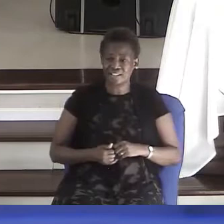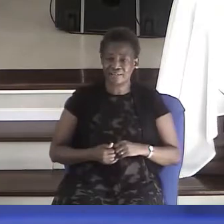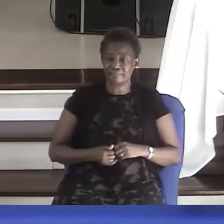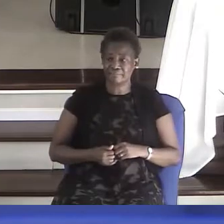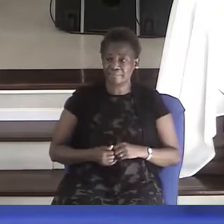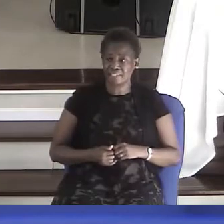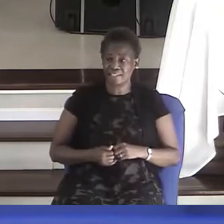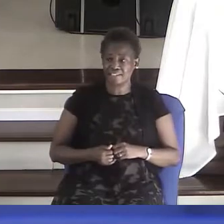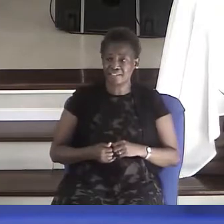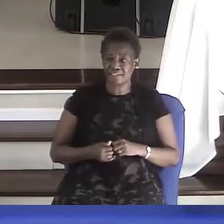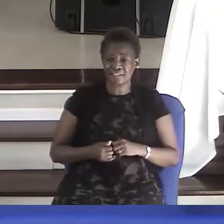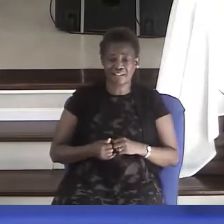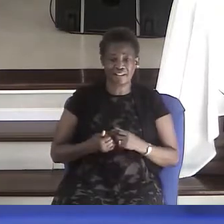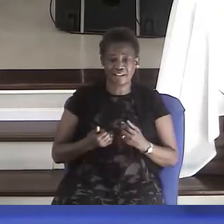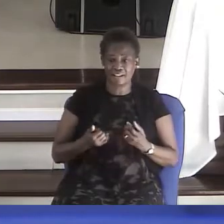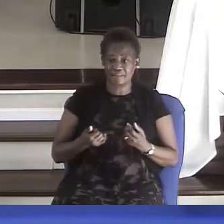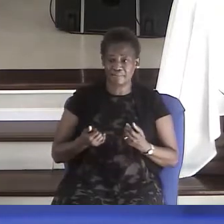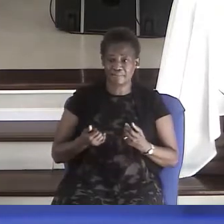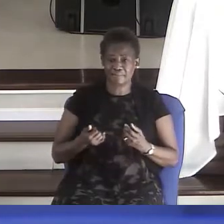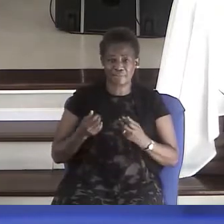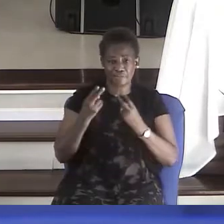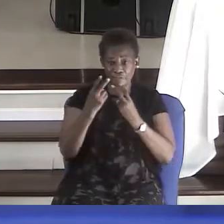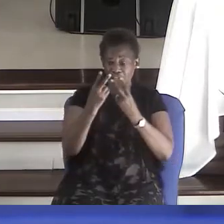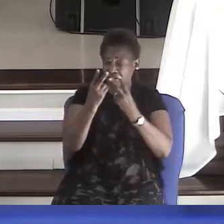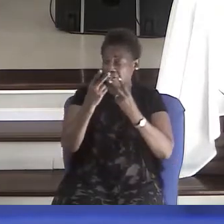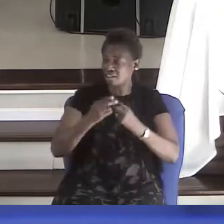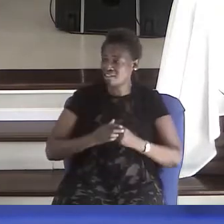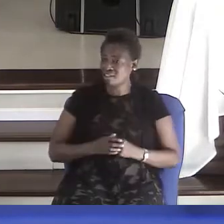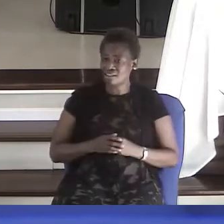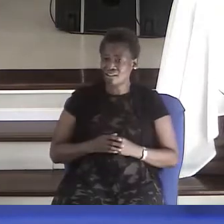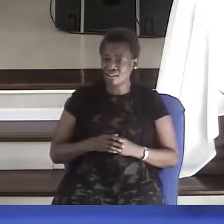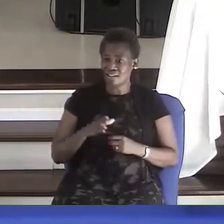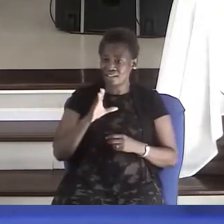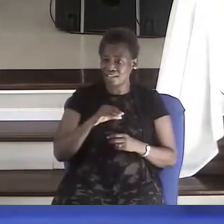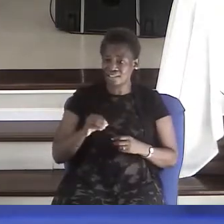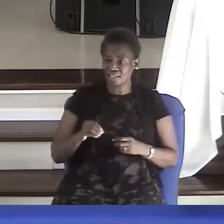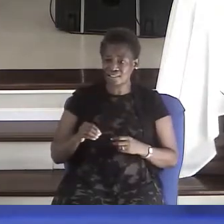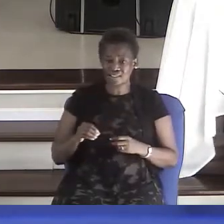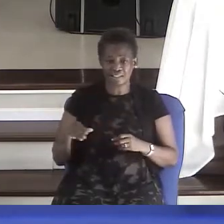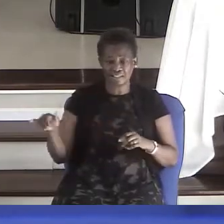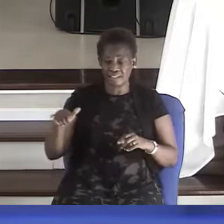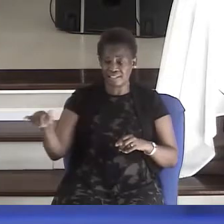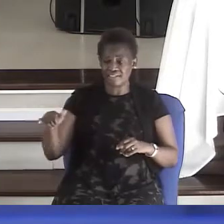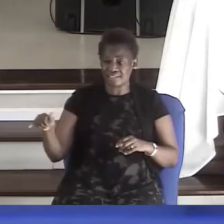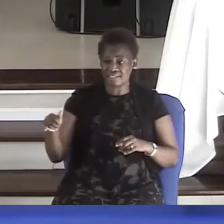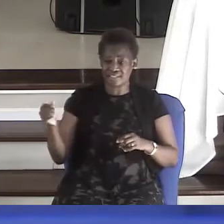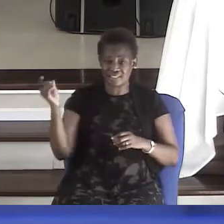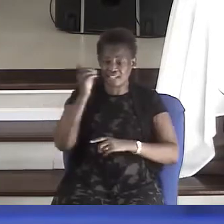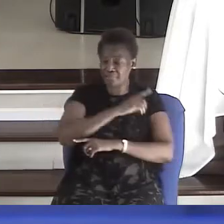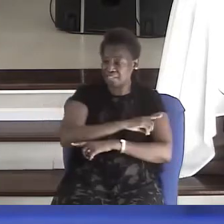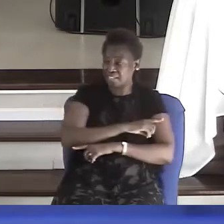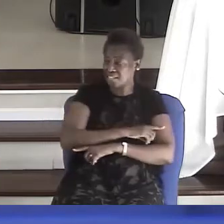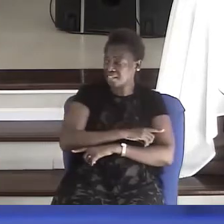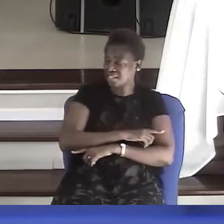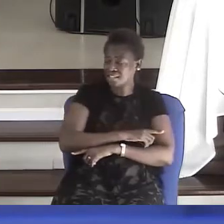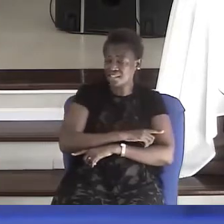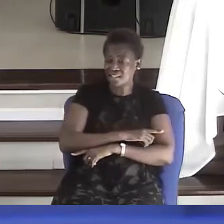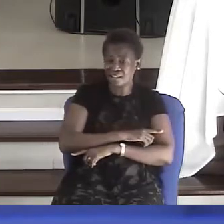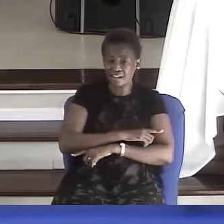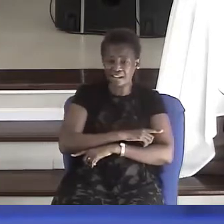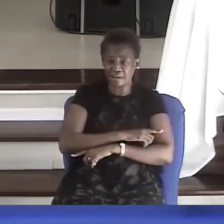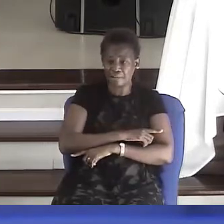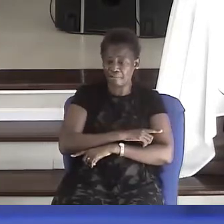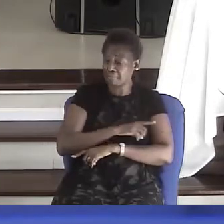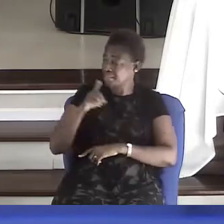help. I was asking him to help me from here, but he's going to need help from here to help with